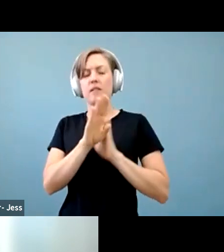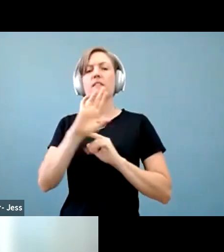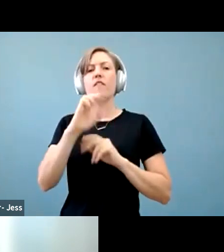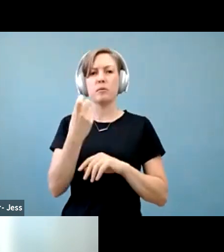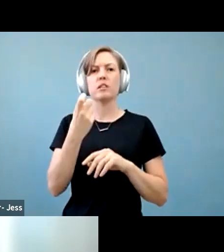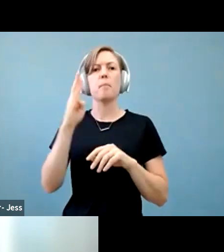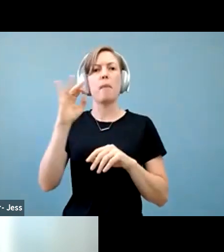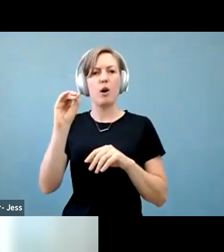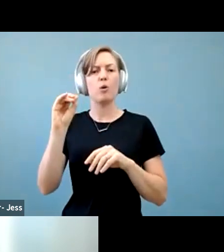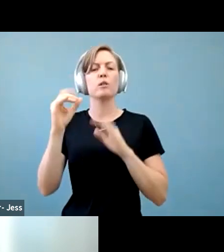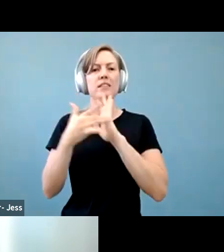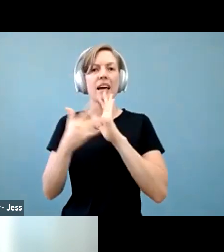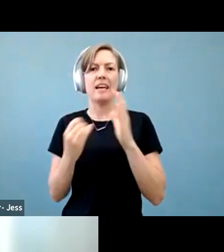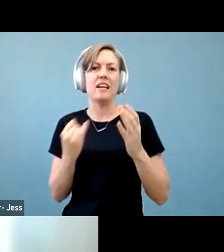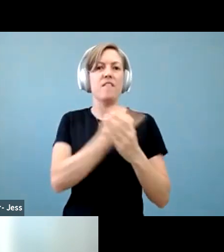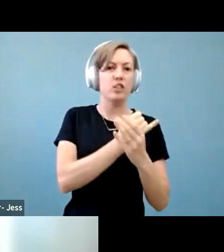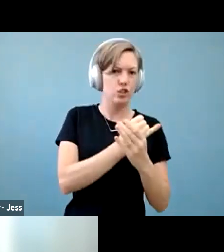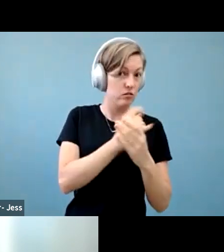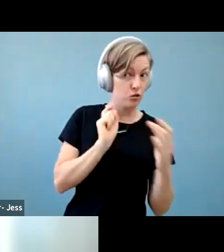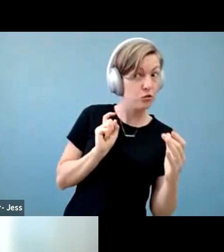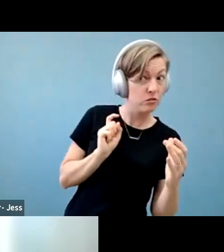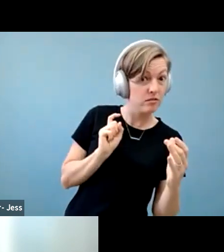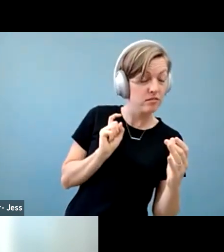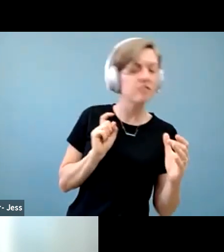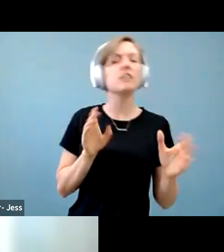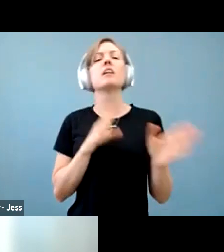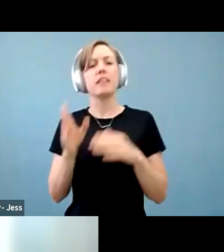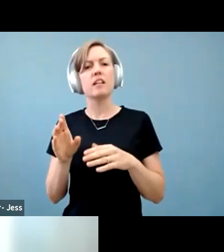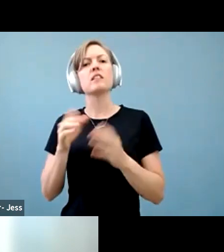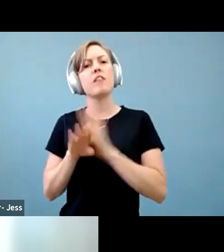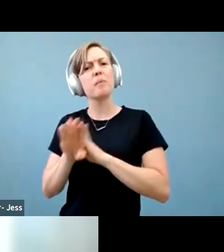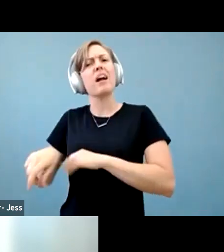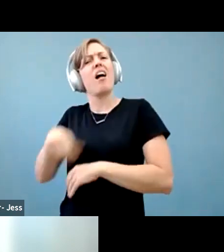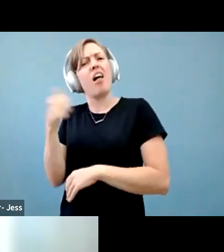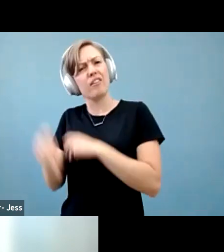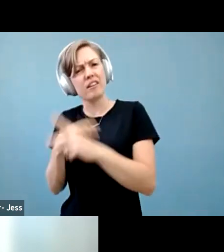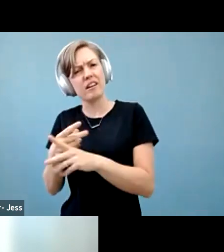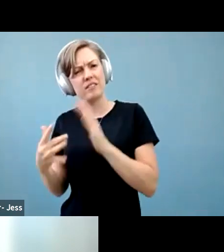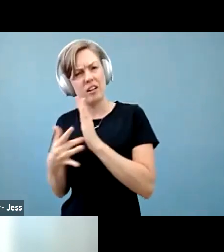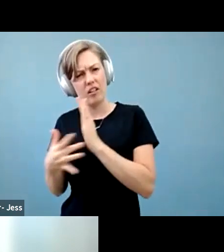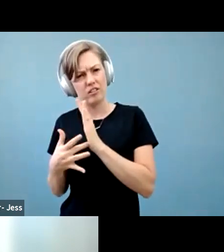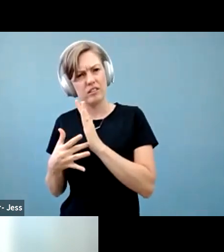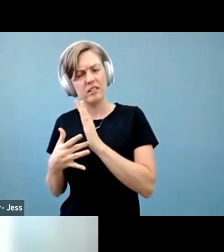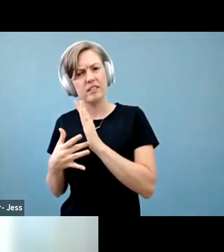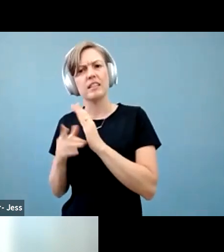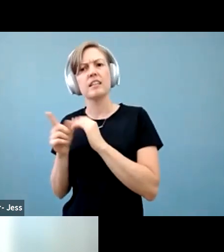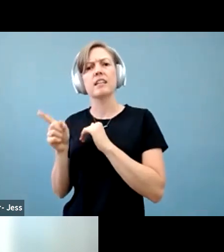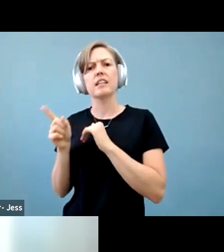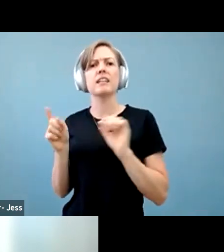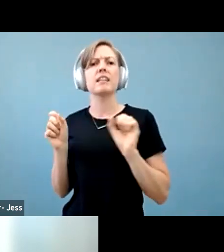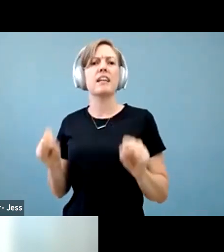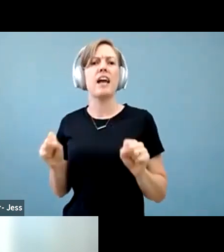biotech interventions at all, and developing other kinds of technologies that can